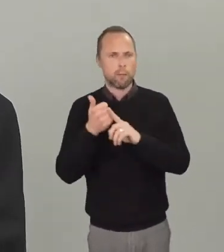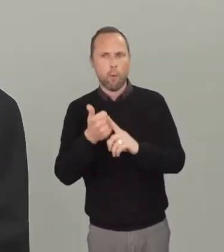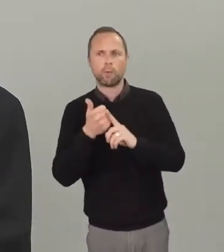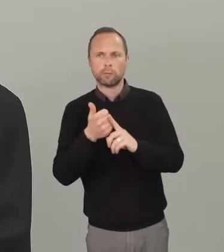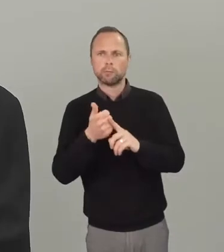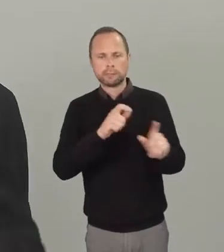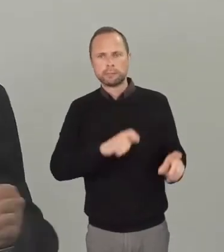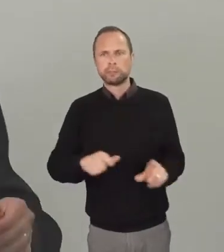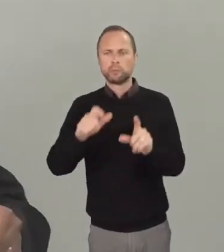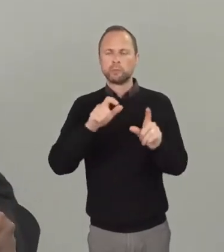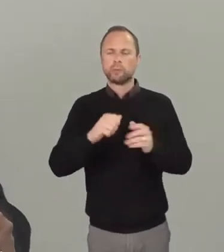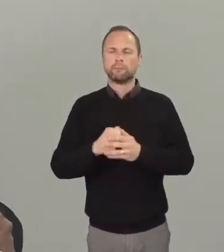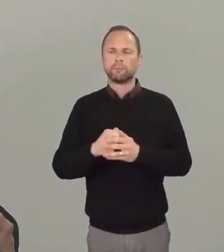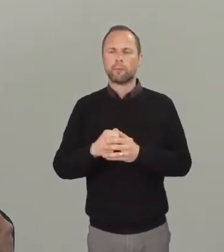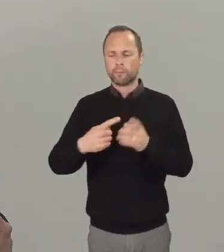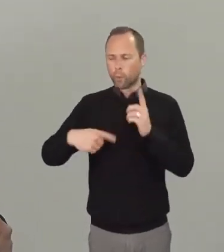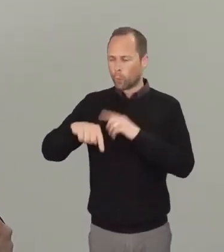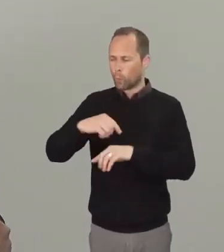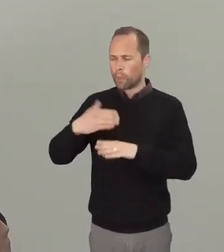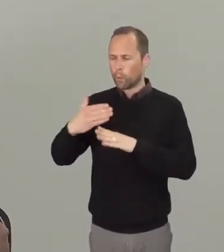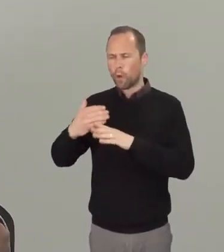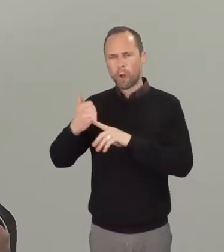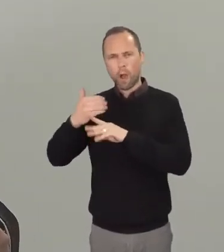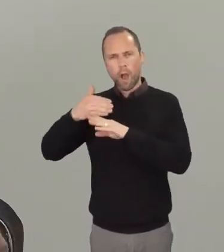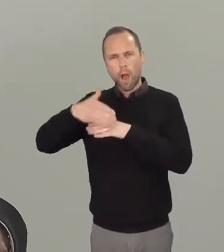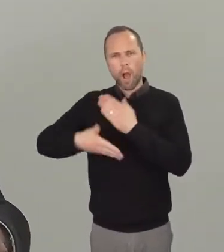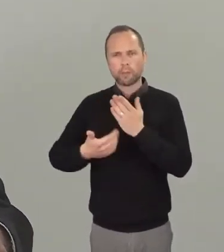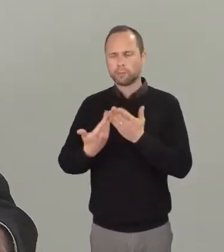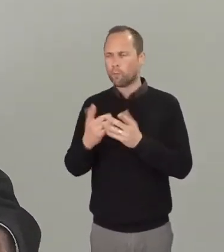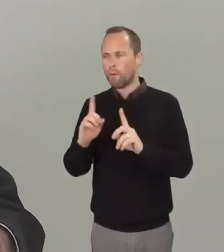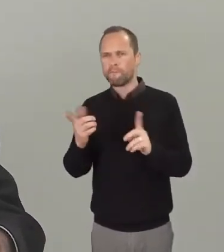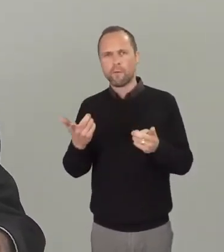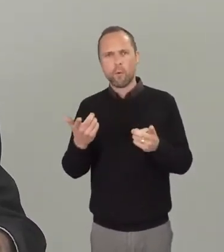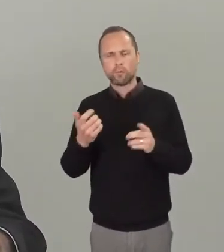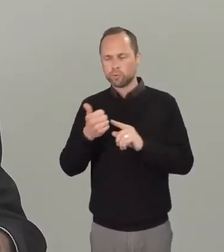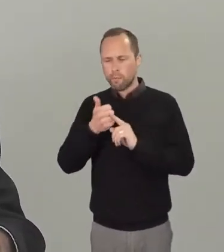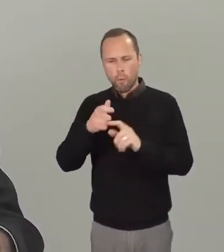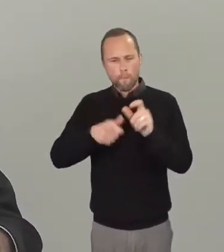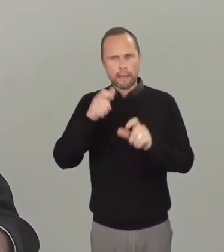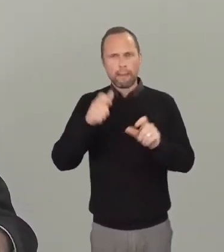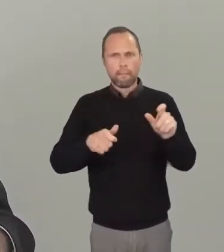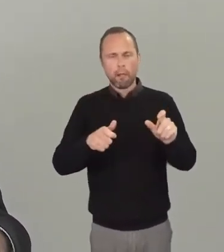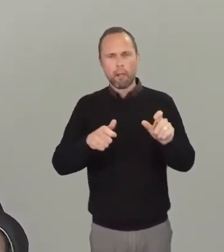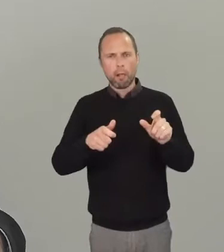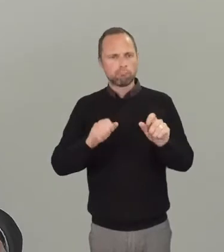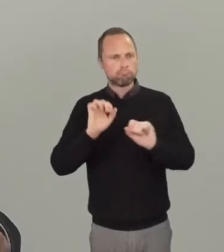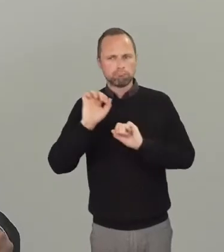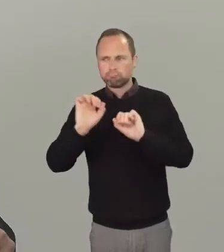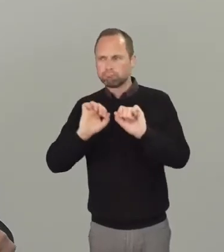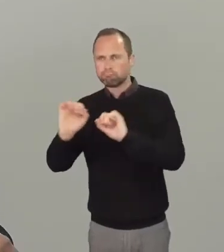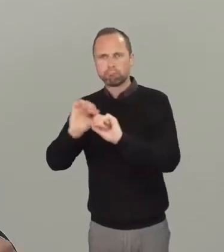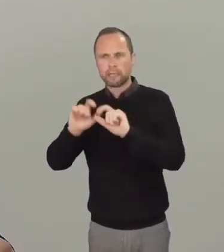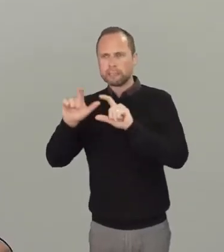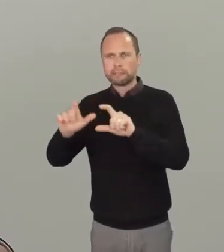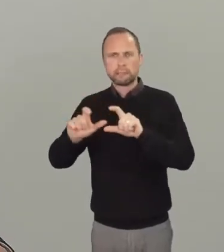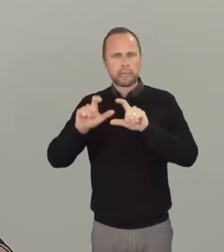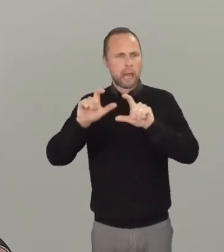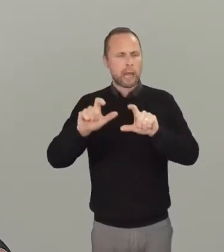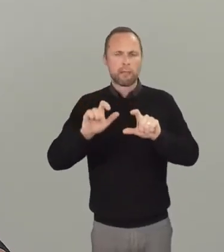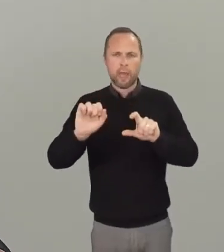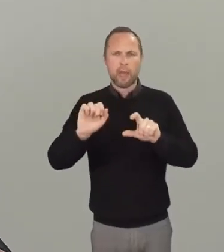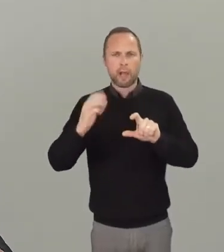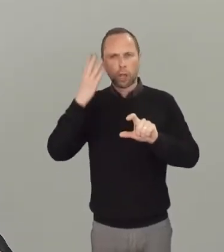We've been working really hard to support people staying in home nations where they face few